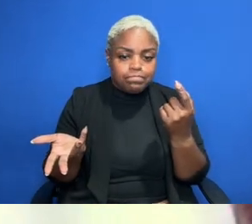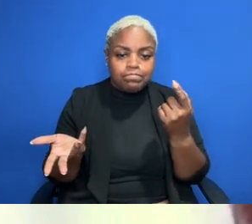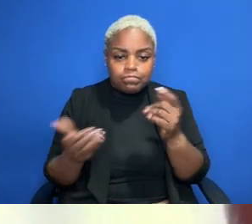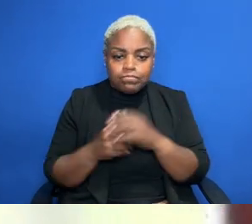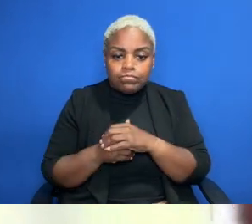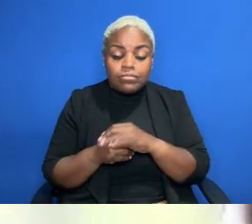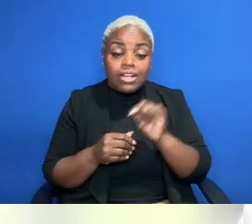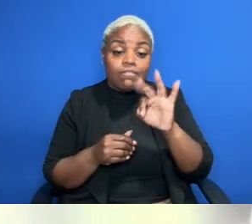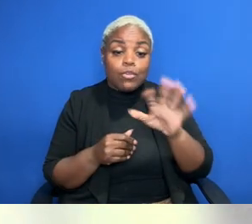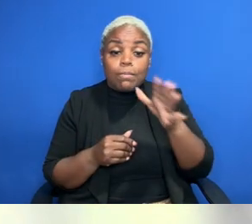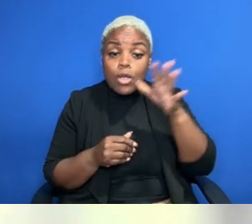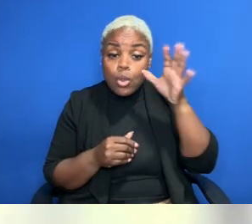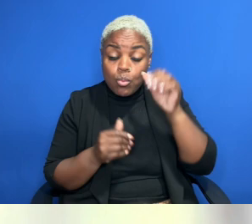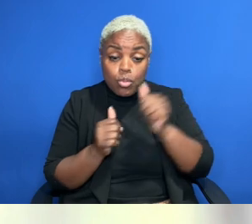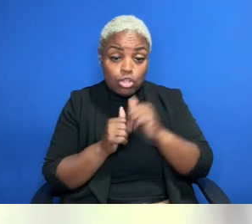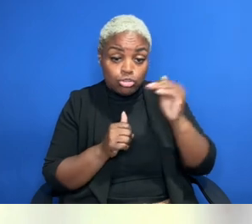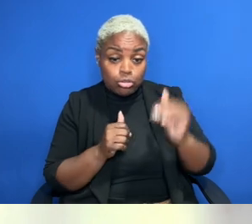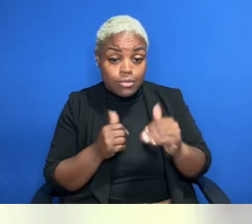So that's one thing.